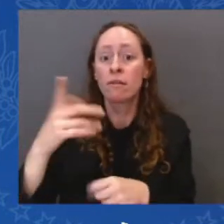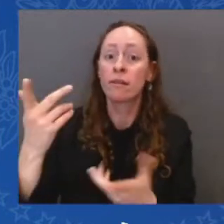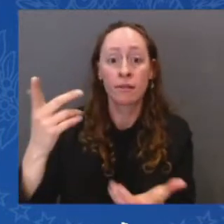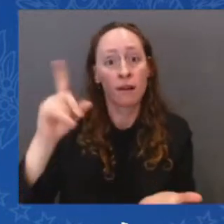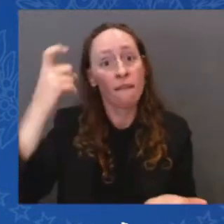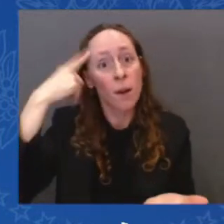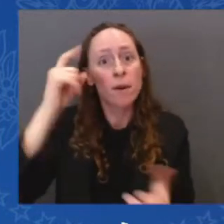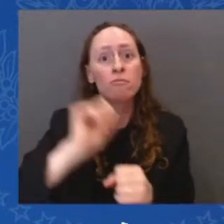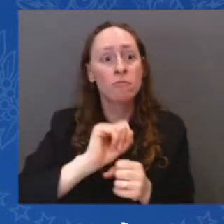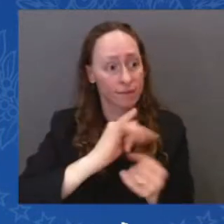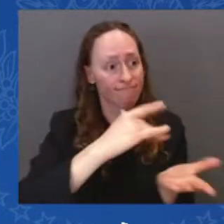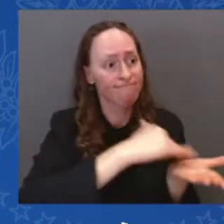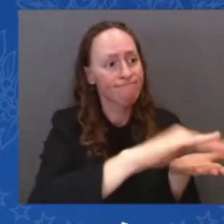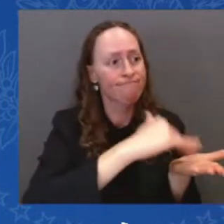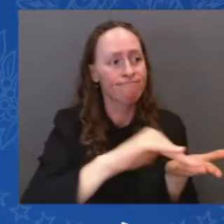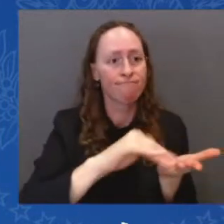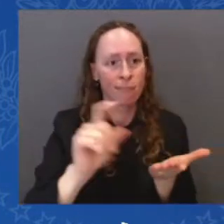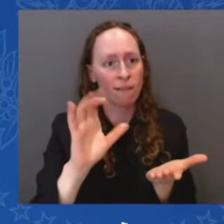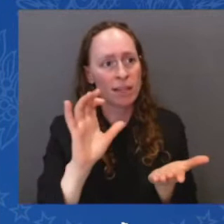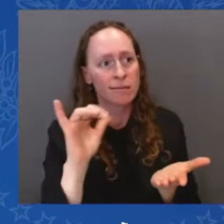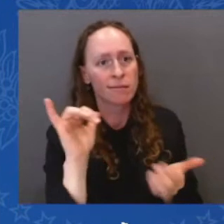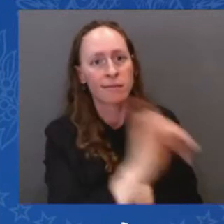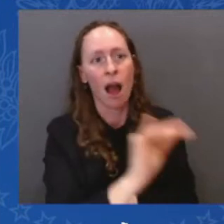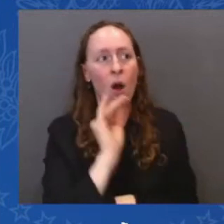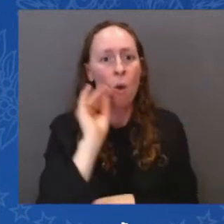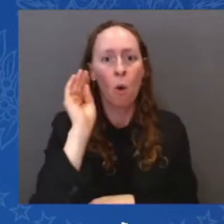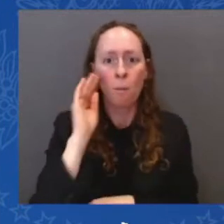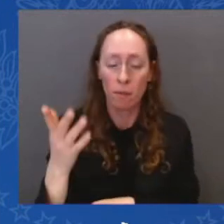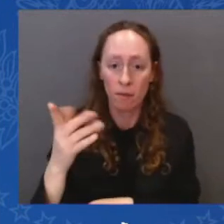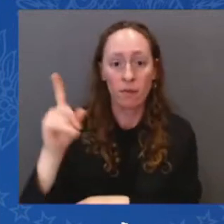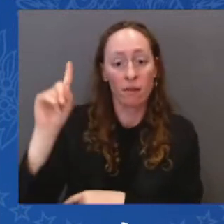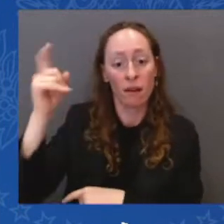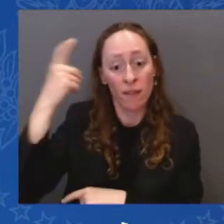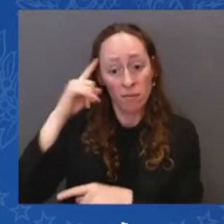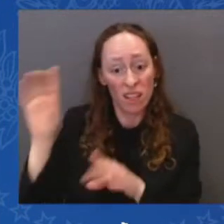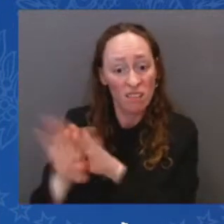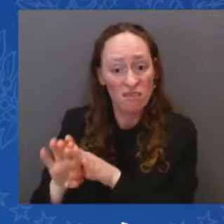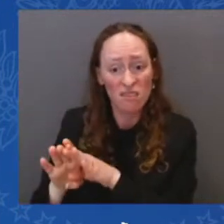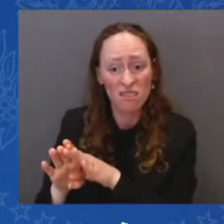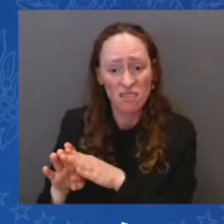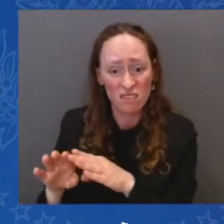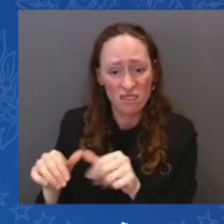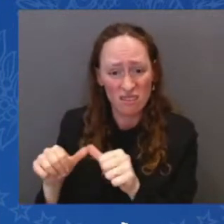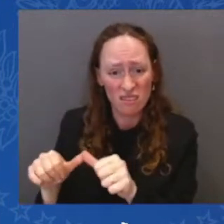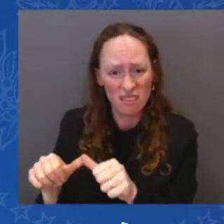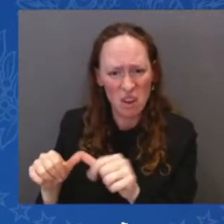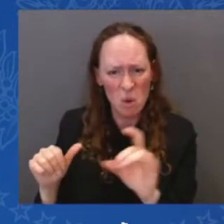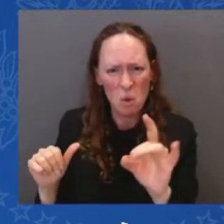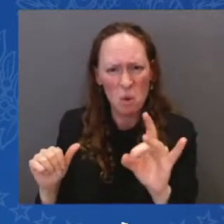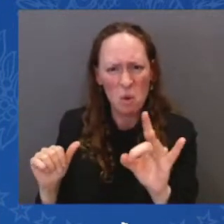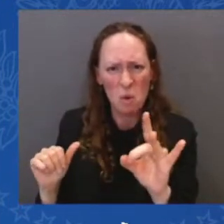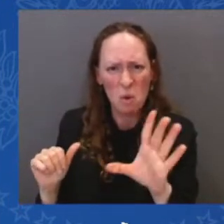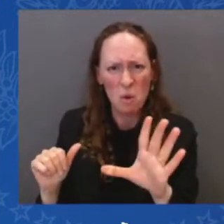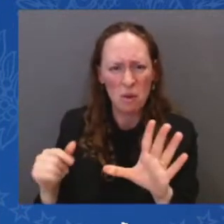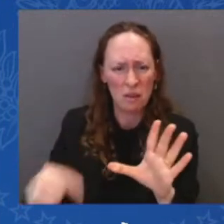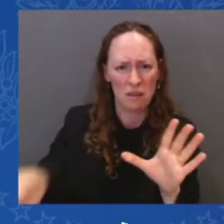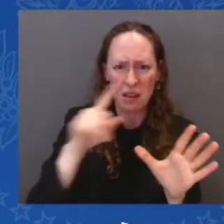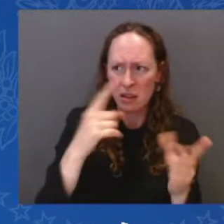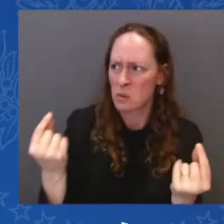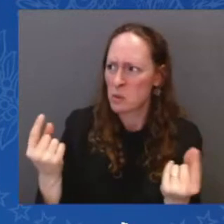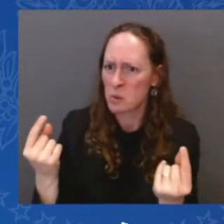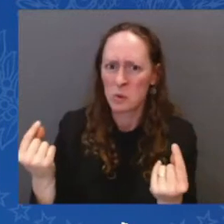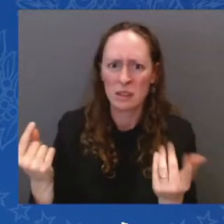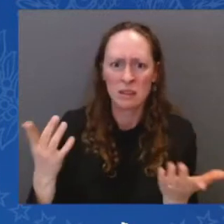become for military families to pay their bills. We can't be playing